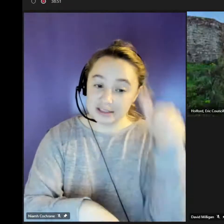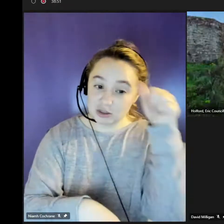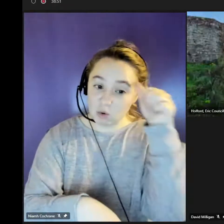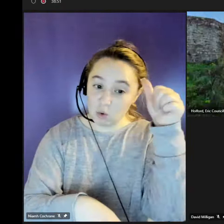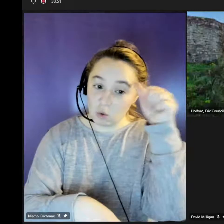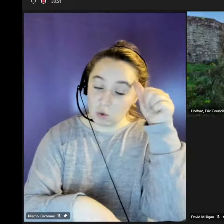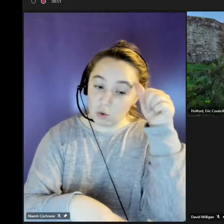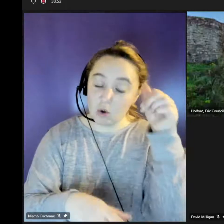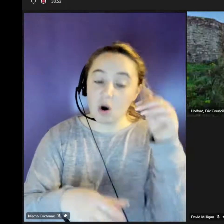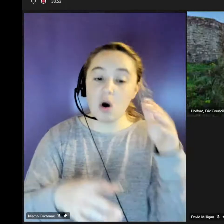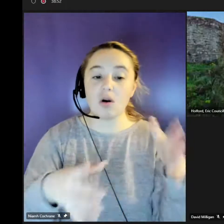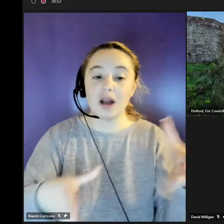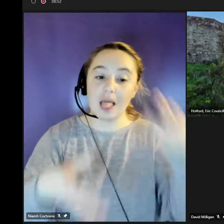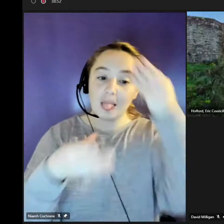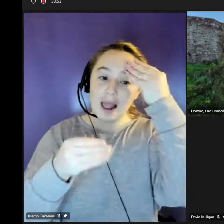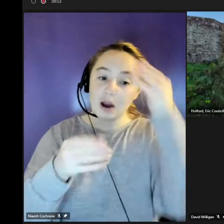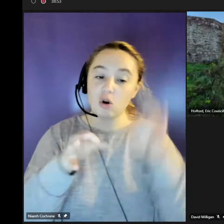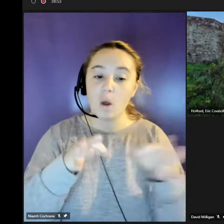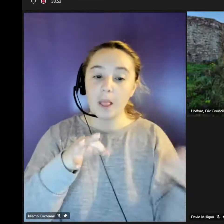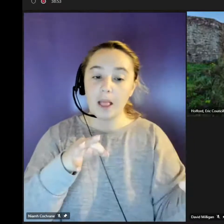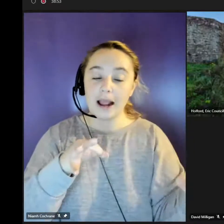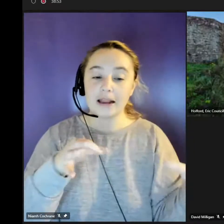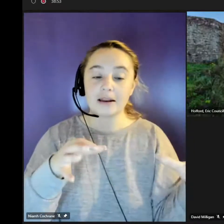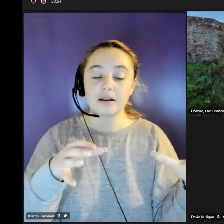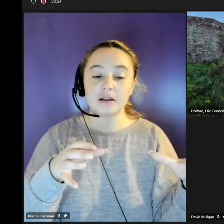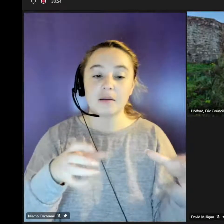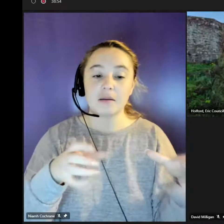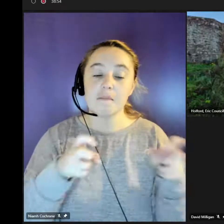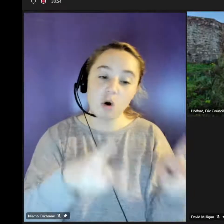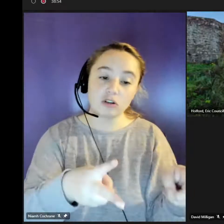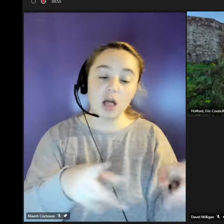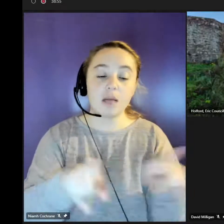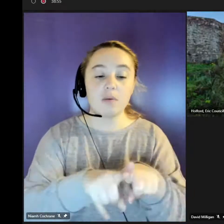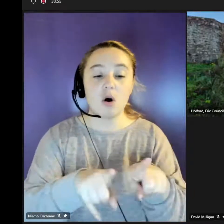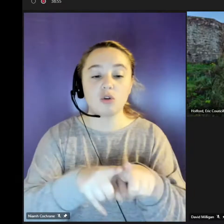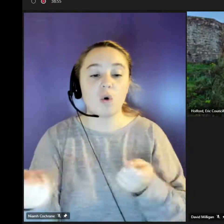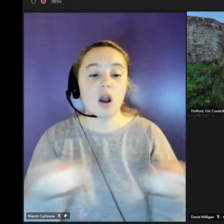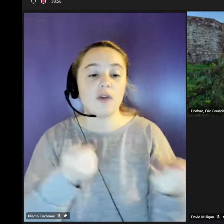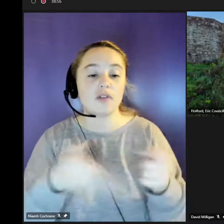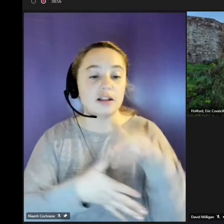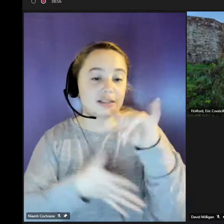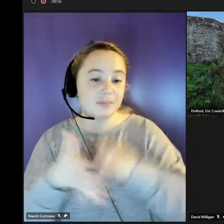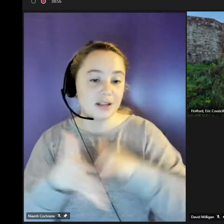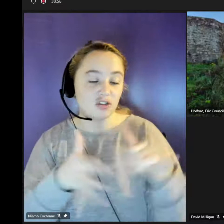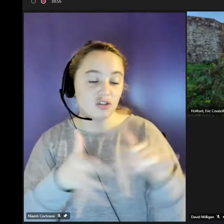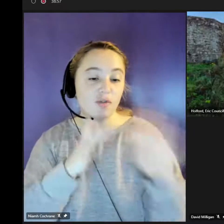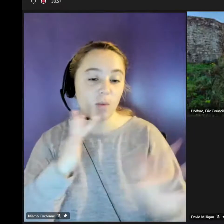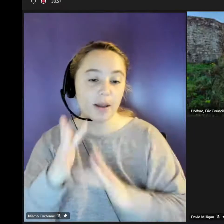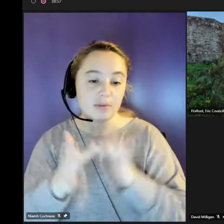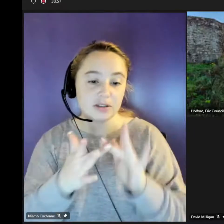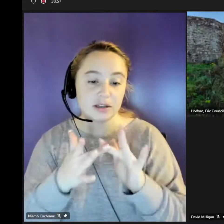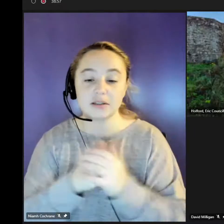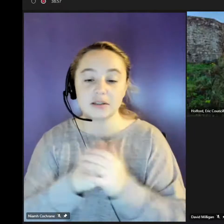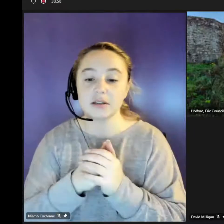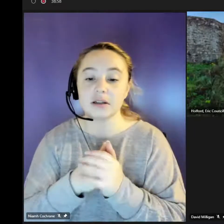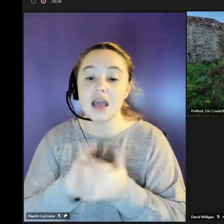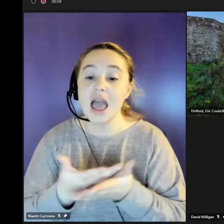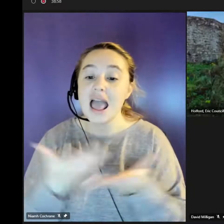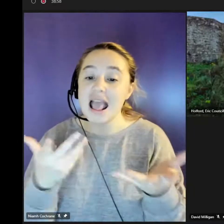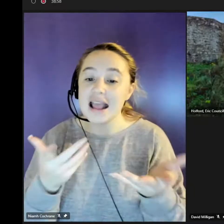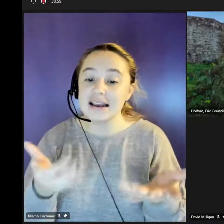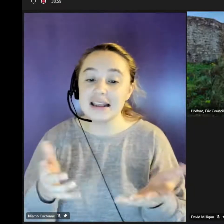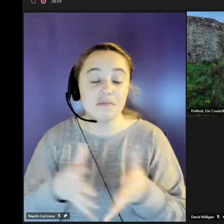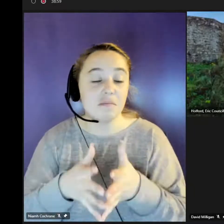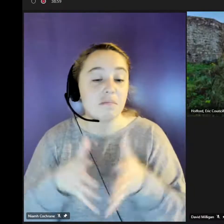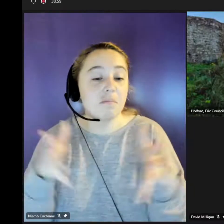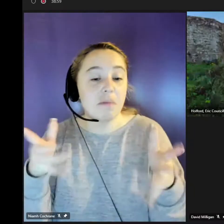Online module that's available, but also on the governance pages of the website. If there is any major change, these